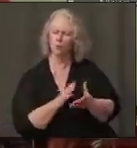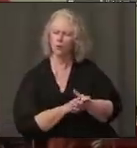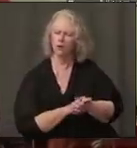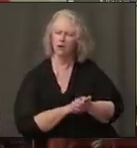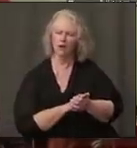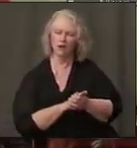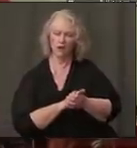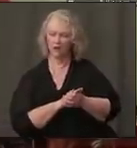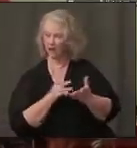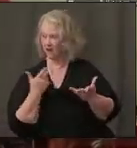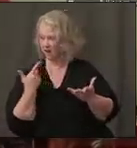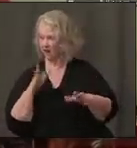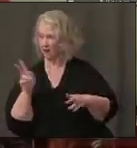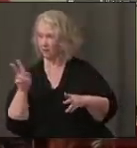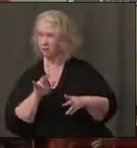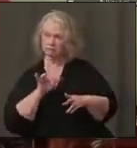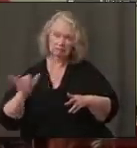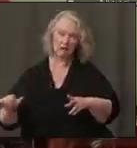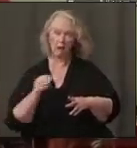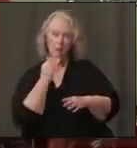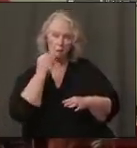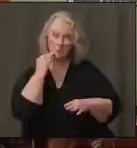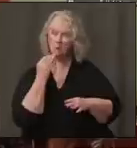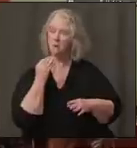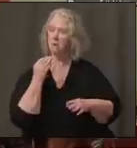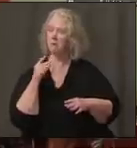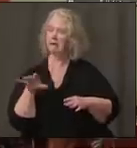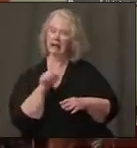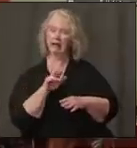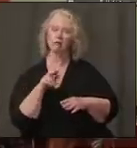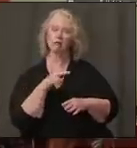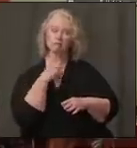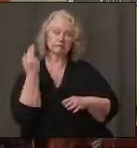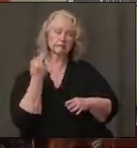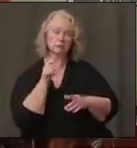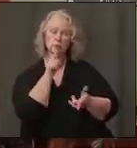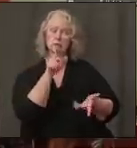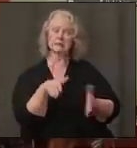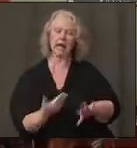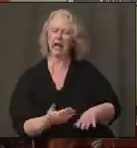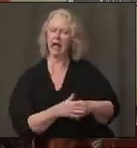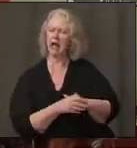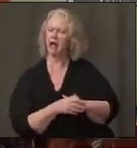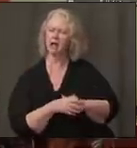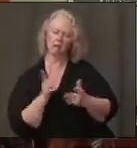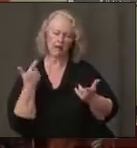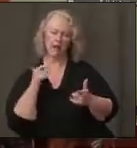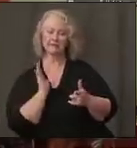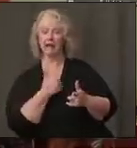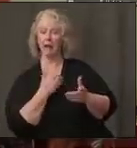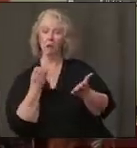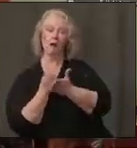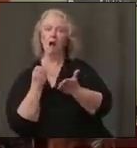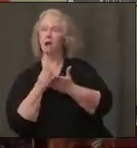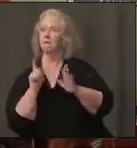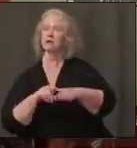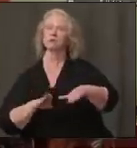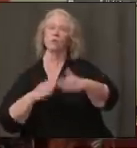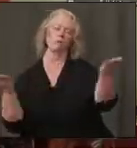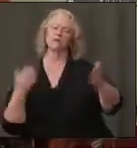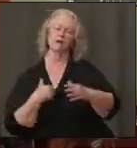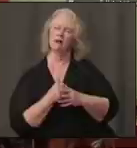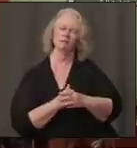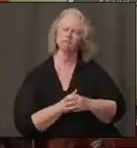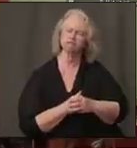themselves up at home or they can run risks and die, and we're going to open up our economy to other people. First of all, I would